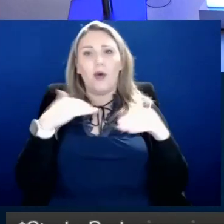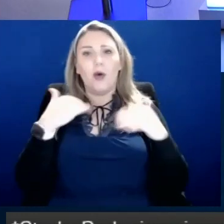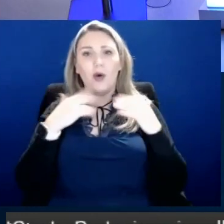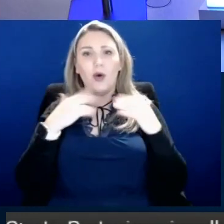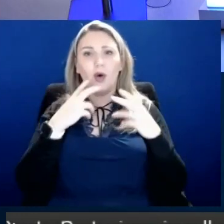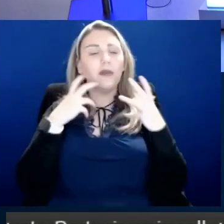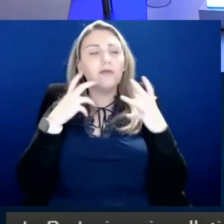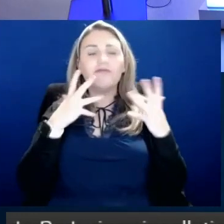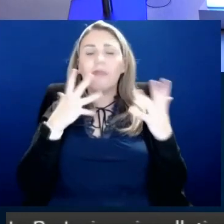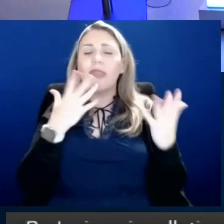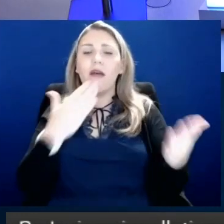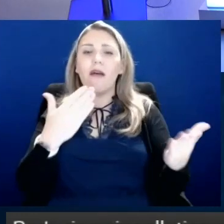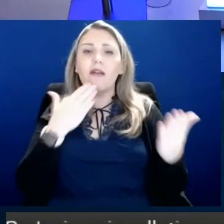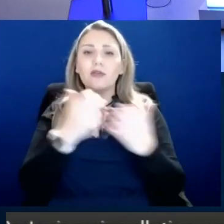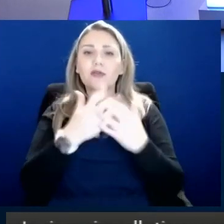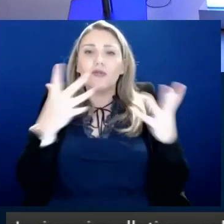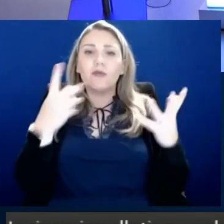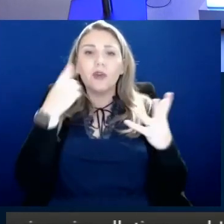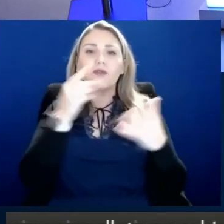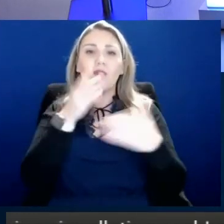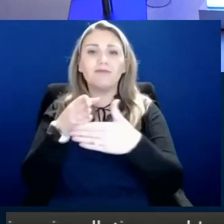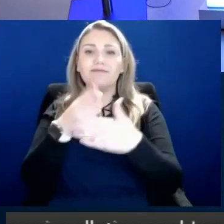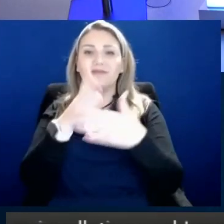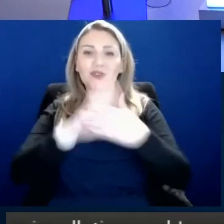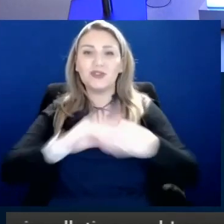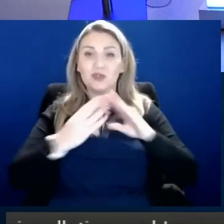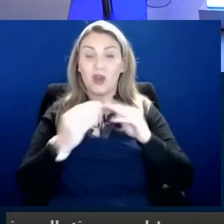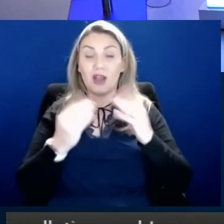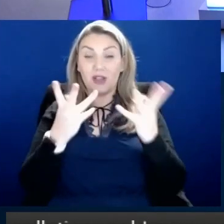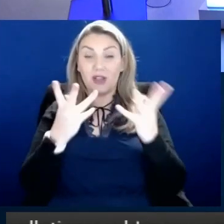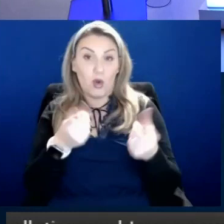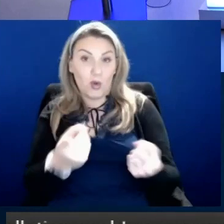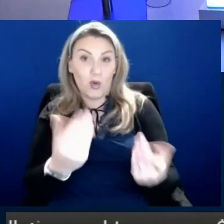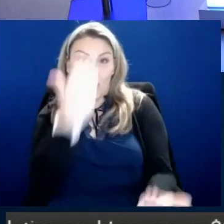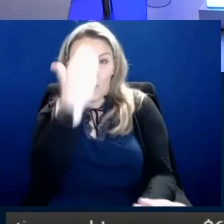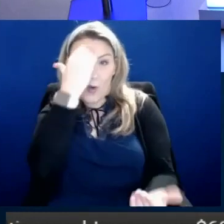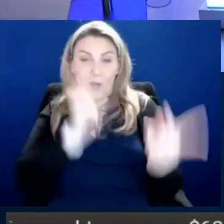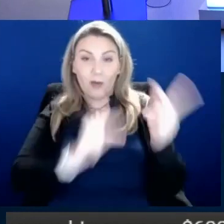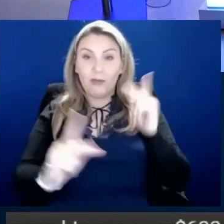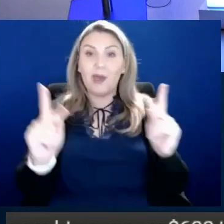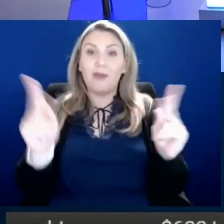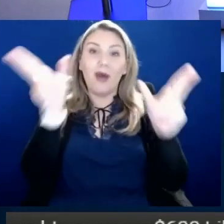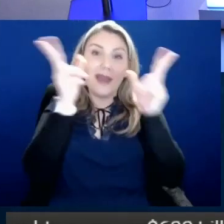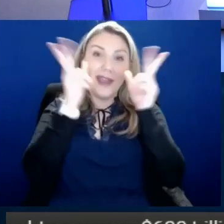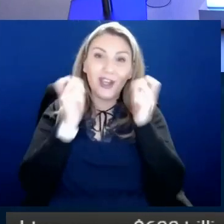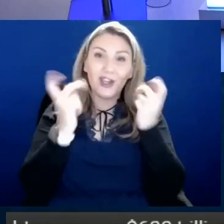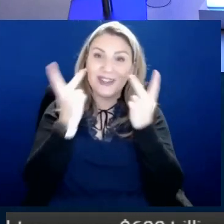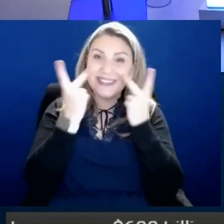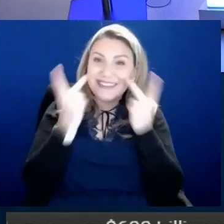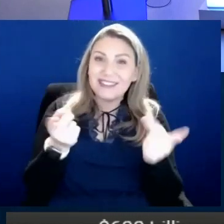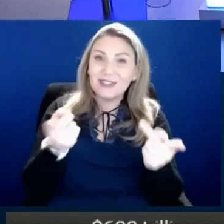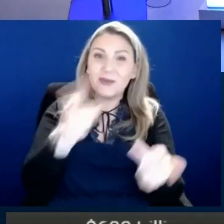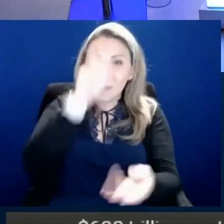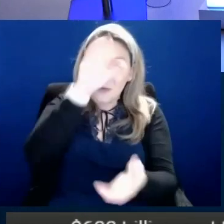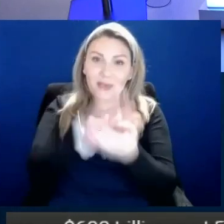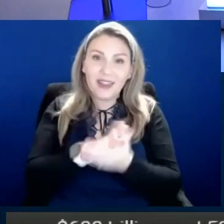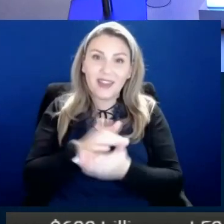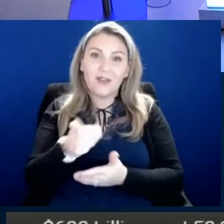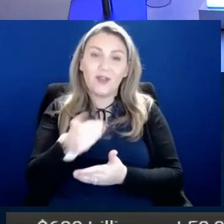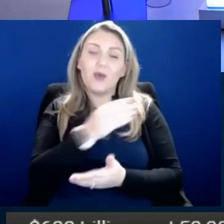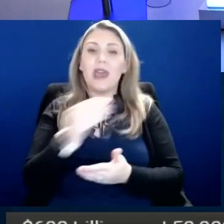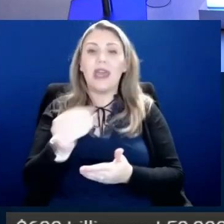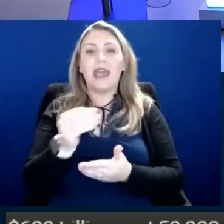all the best. So I share that because I want you to know people hear you, they see you, they believe you. And they appreciate you.